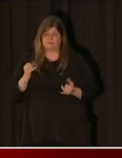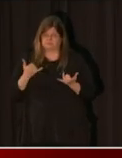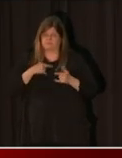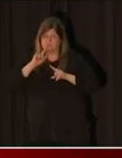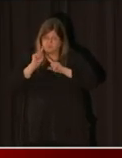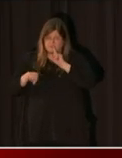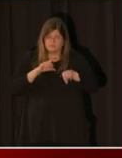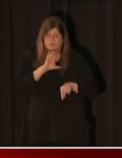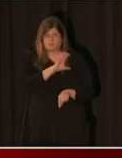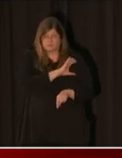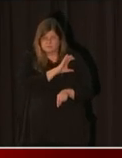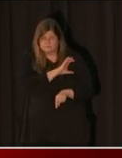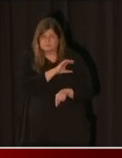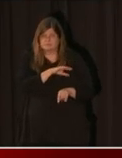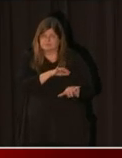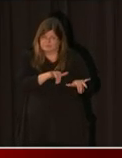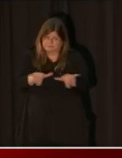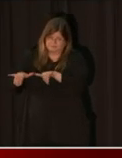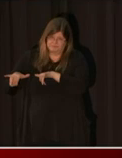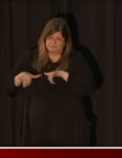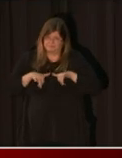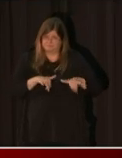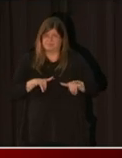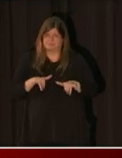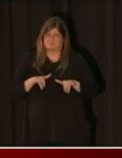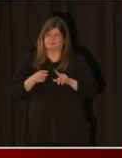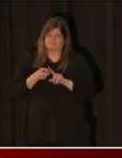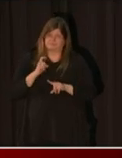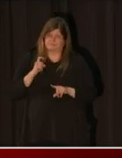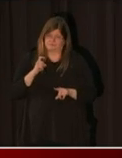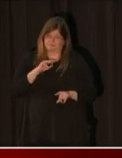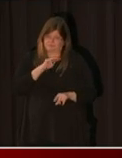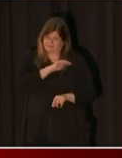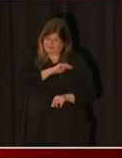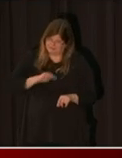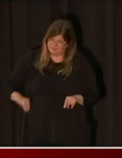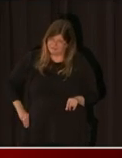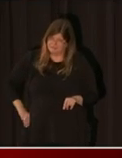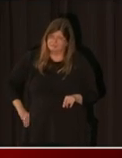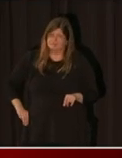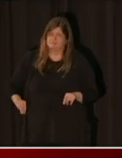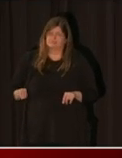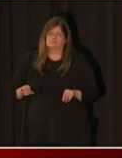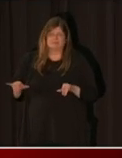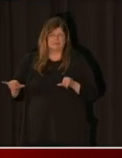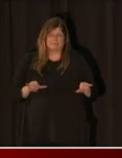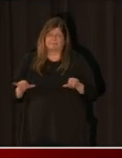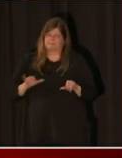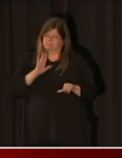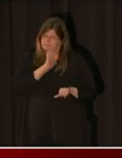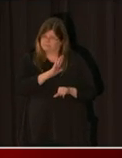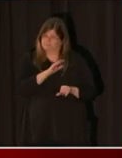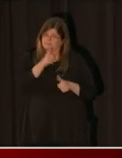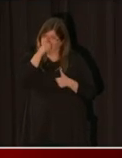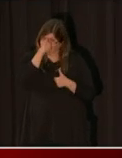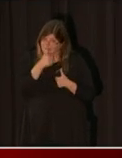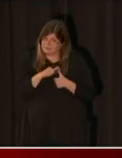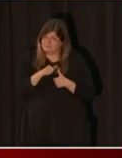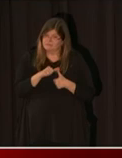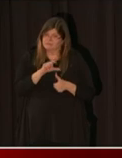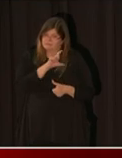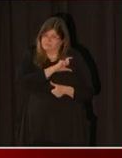with the direction in the mayor's order. People have to keep in mind that police officers do come across